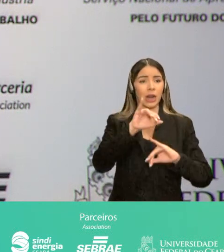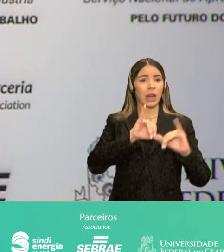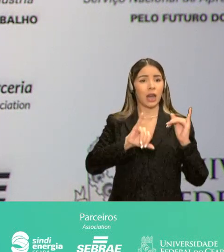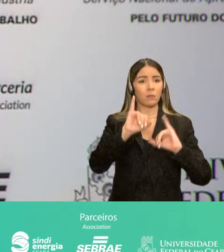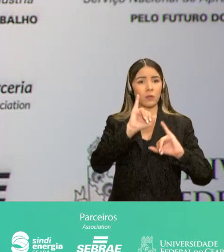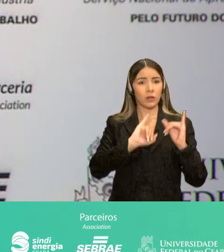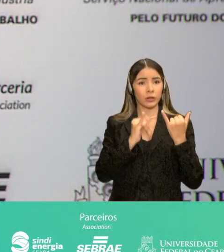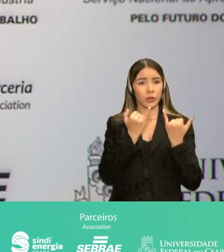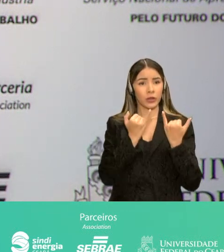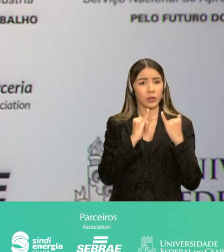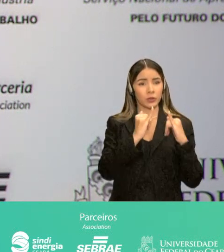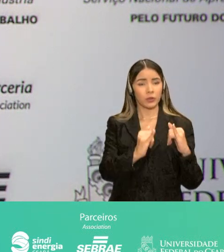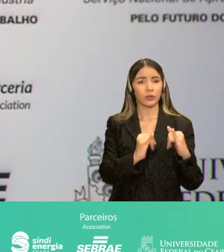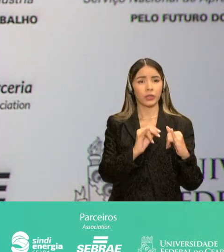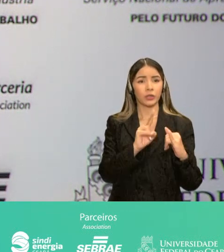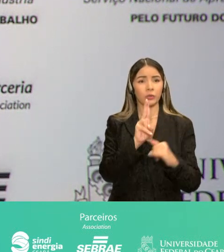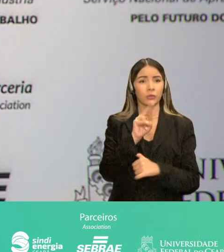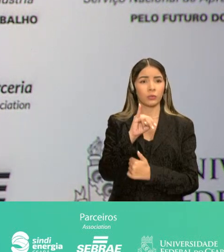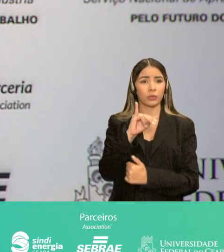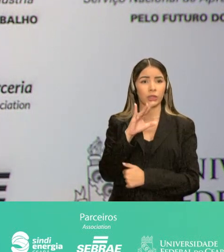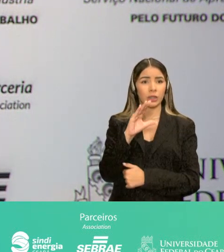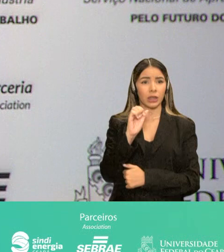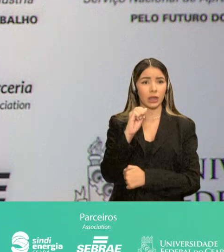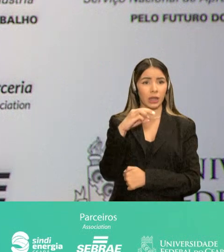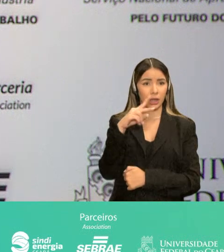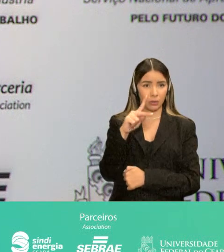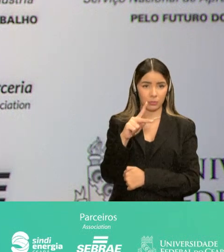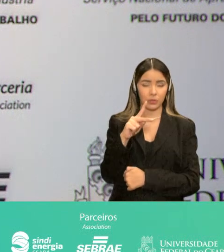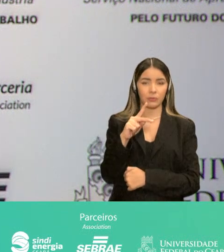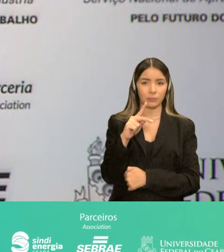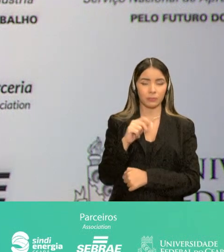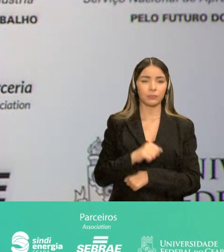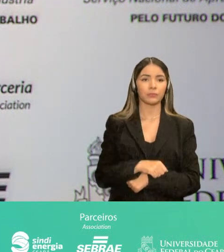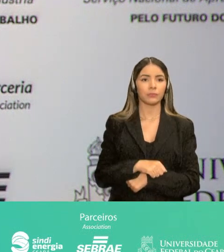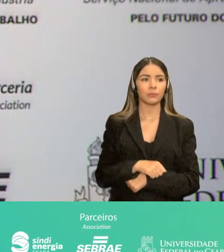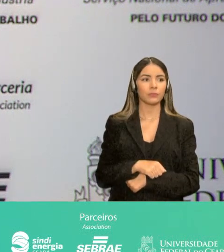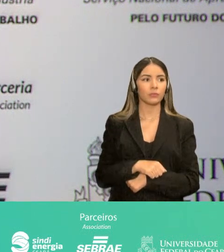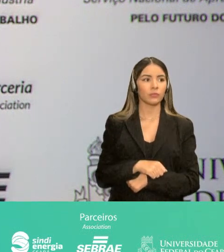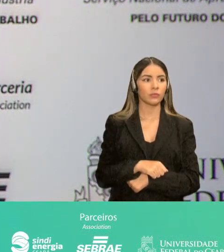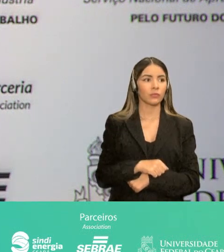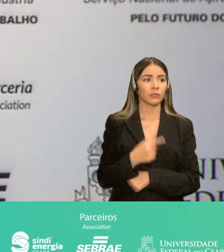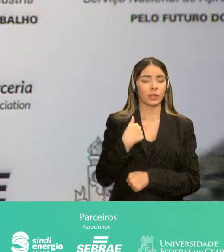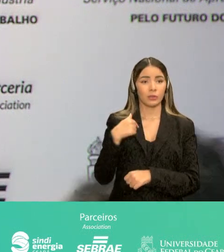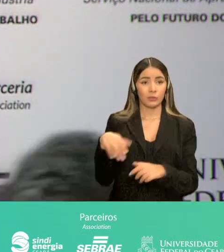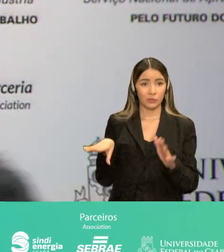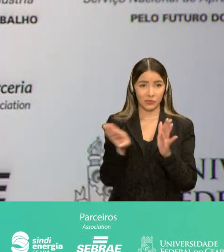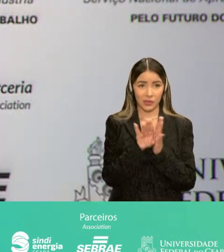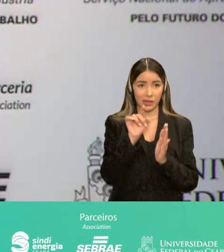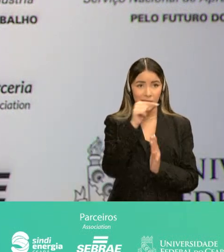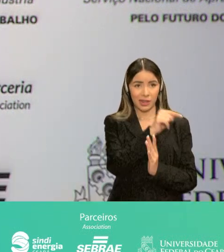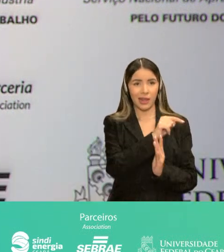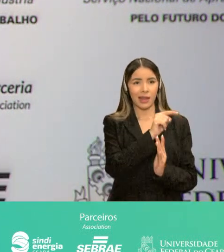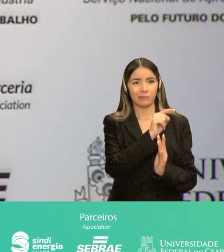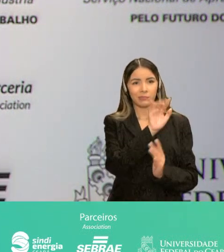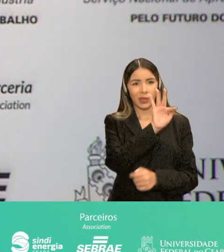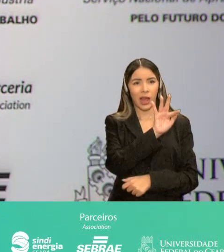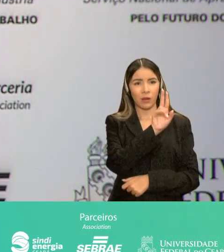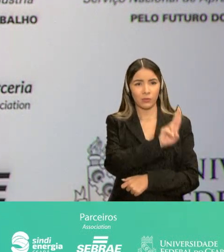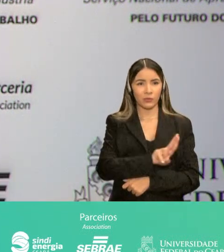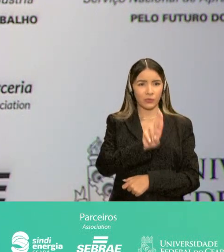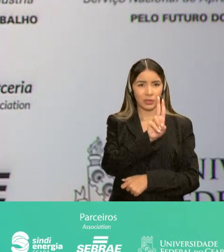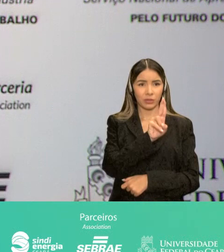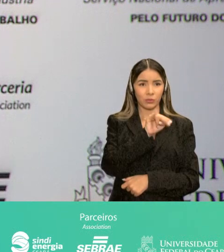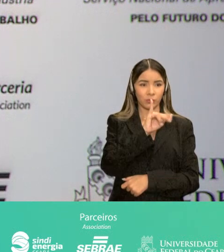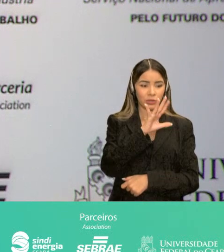in hidrogênio da Unicamp, 2003 in the com o hydrogen professor Enio lab Pérez da Silva. at Unicamp E with Professor cheguei na Unicamp Enio em Pérez junho de Silva.